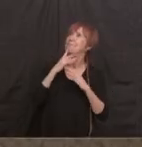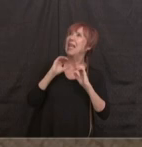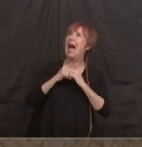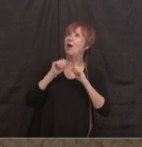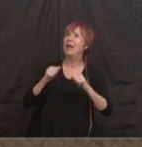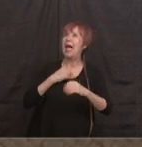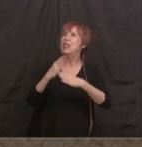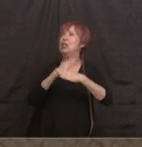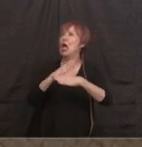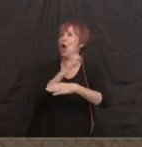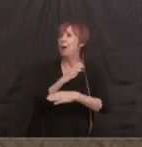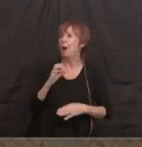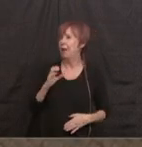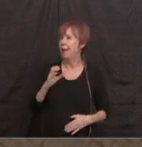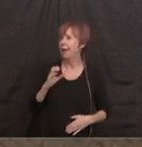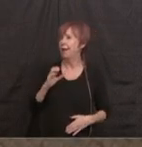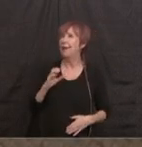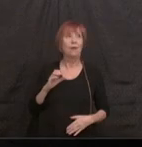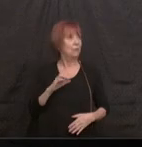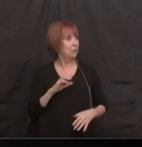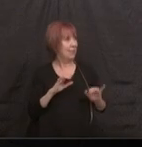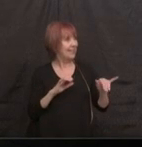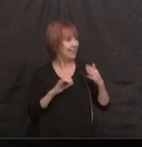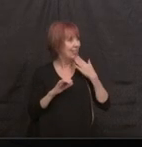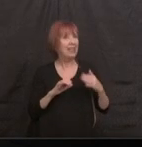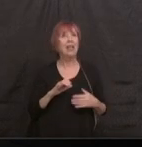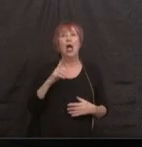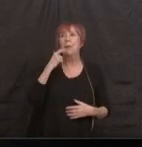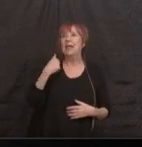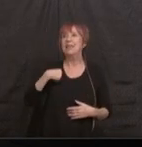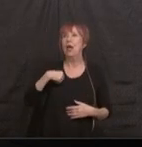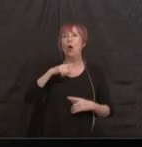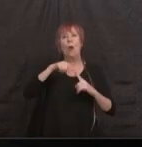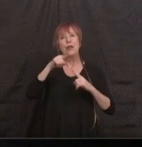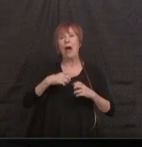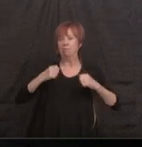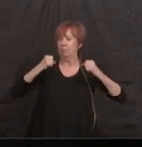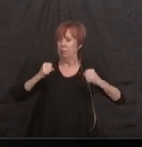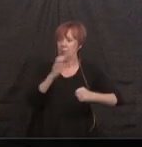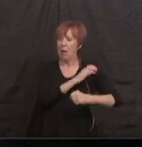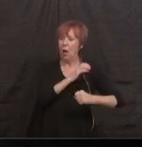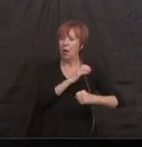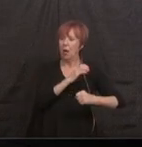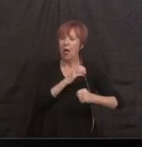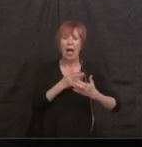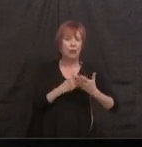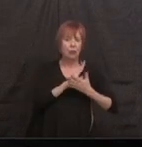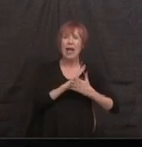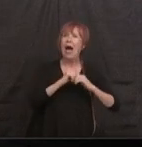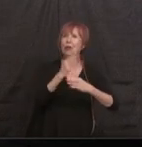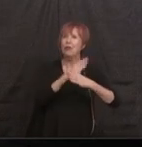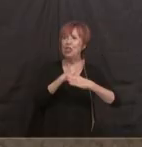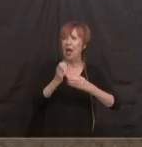power? This whole group here, we have enormous power and privilege. And so how do you share that